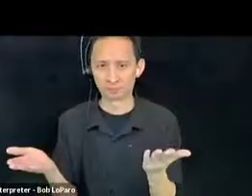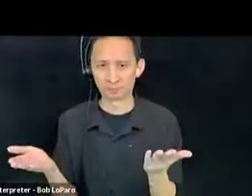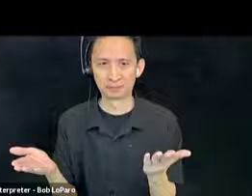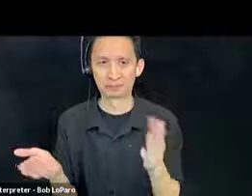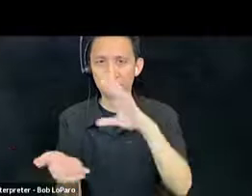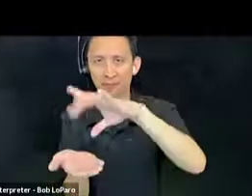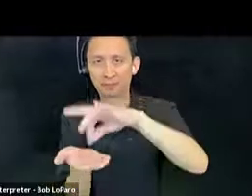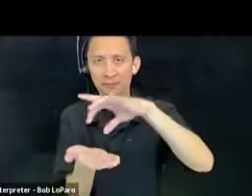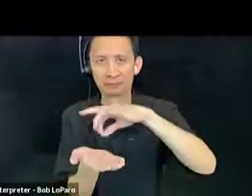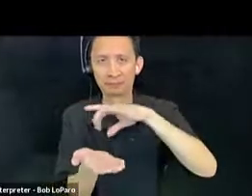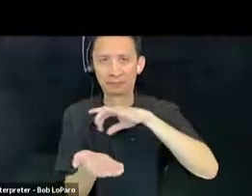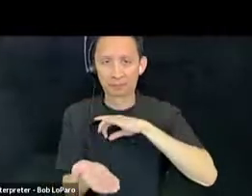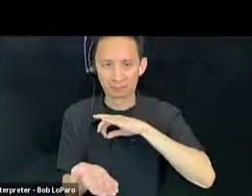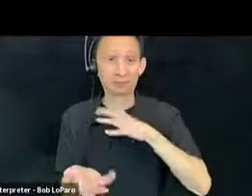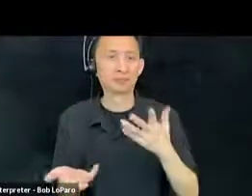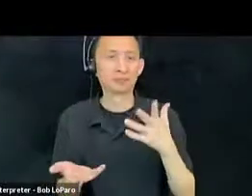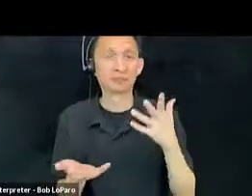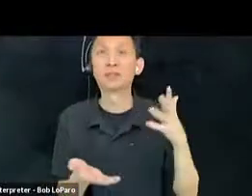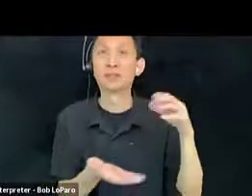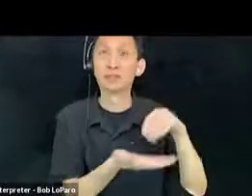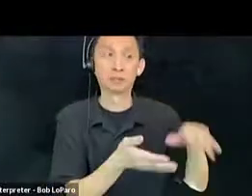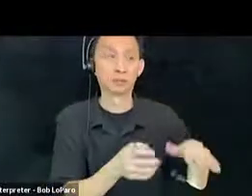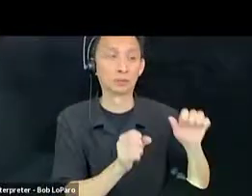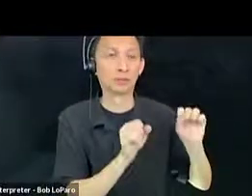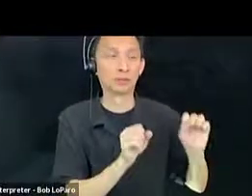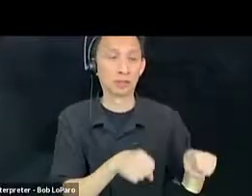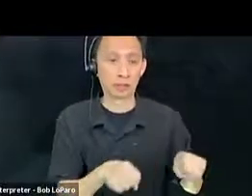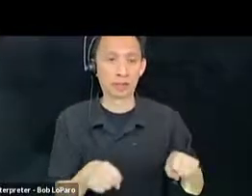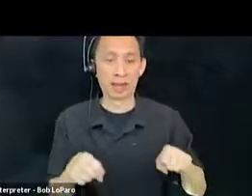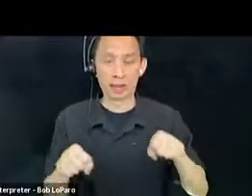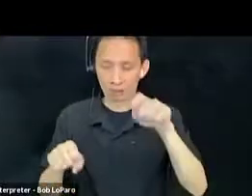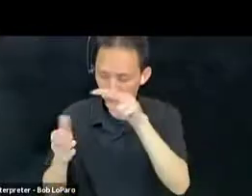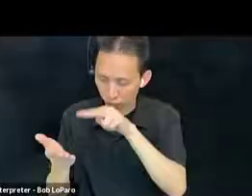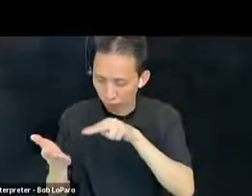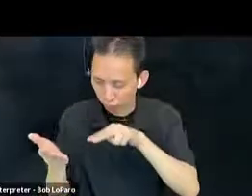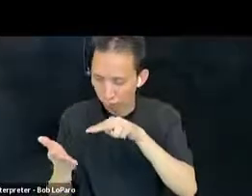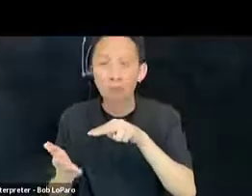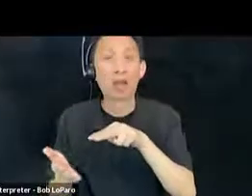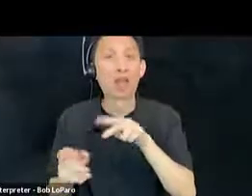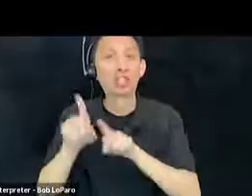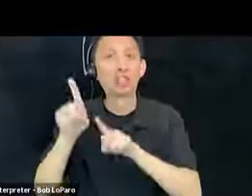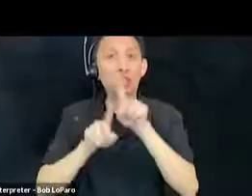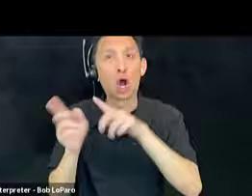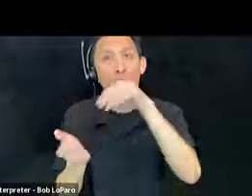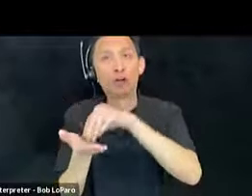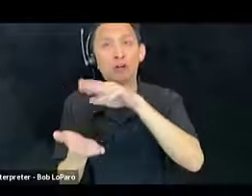and then that child can also put a star as they're on an activity, which can mean this is what I'm doing right now.